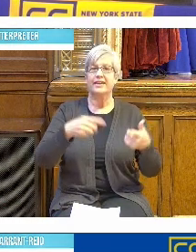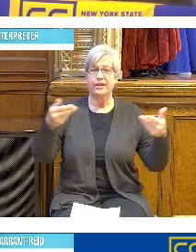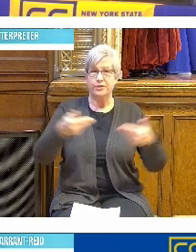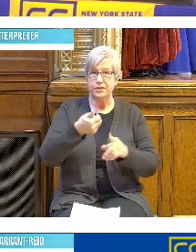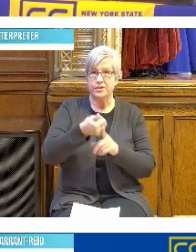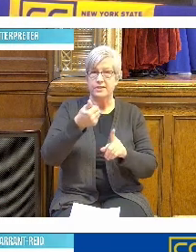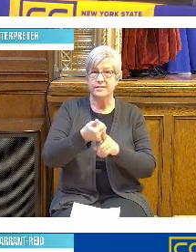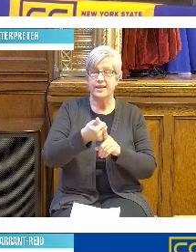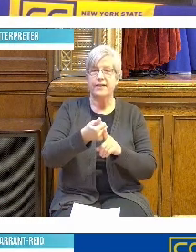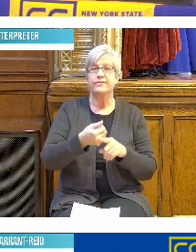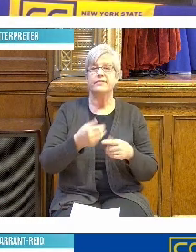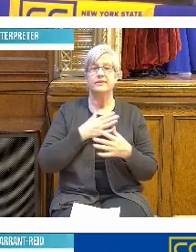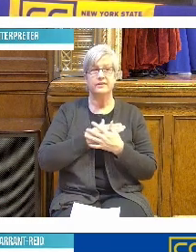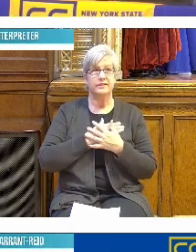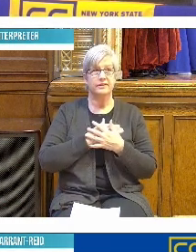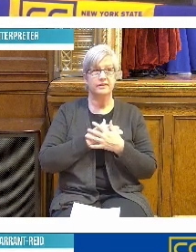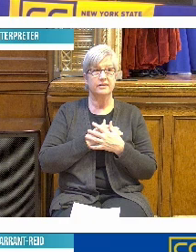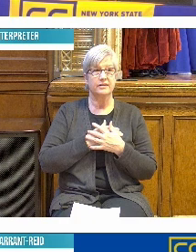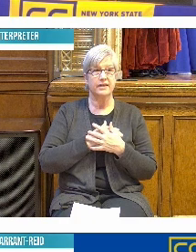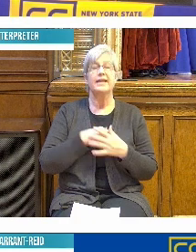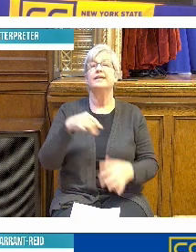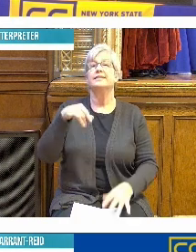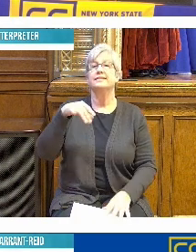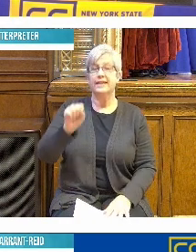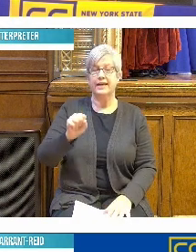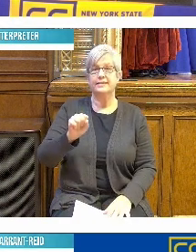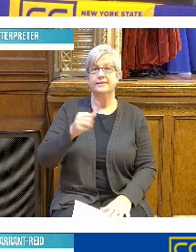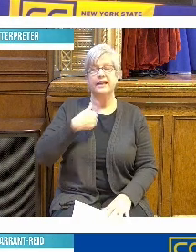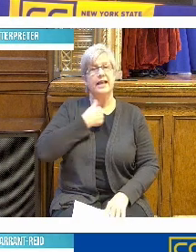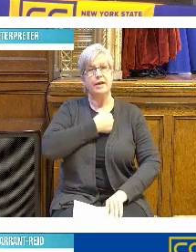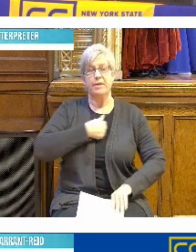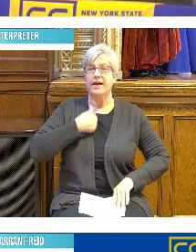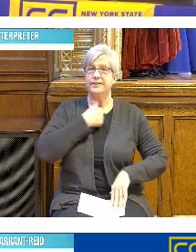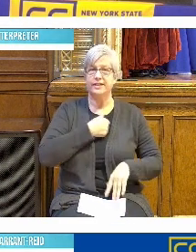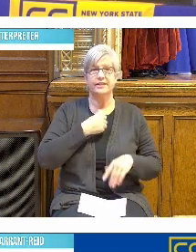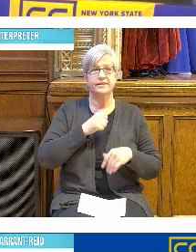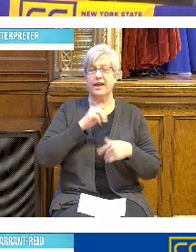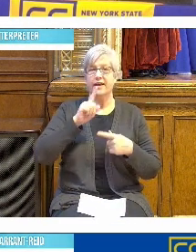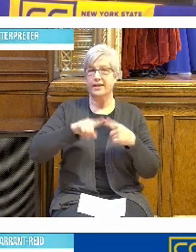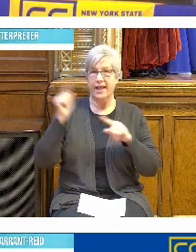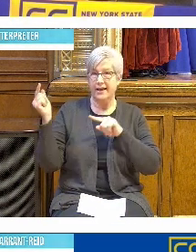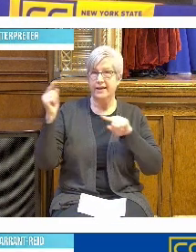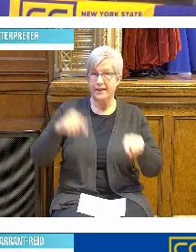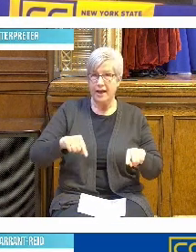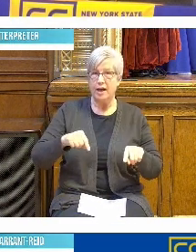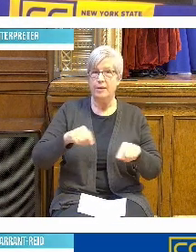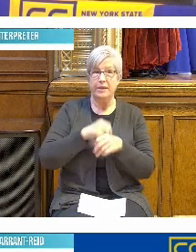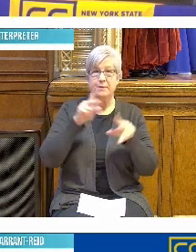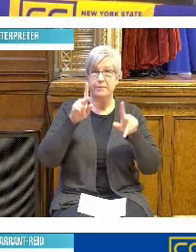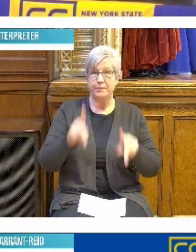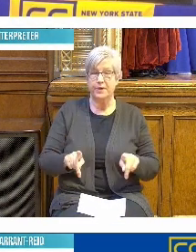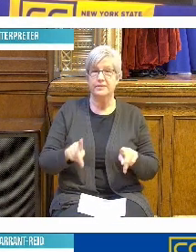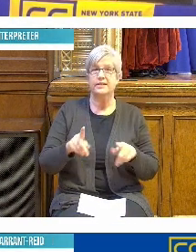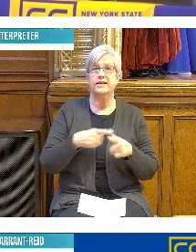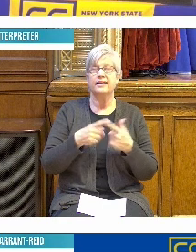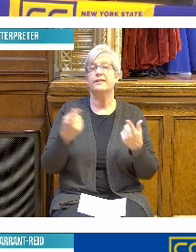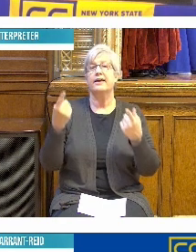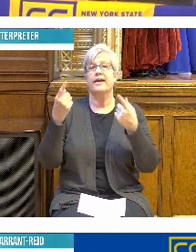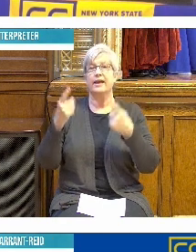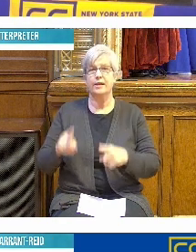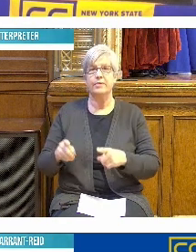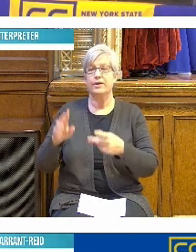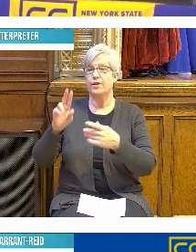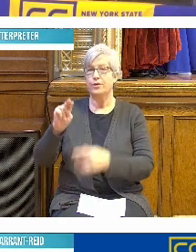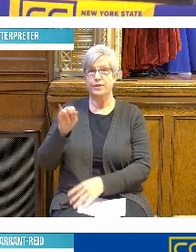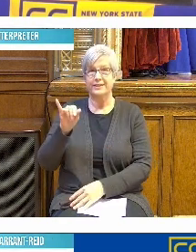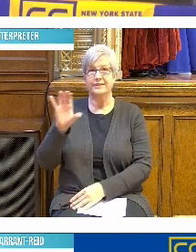introduce yourself, Commissioner. Yes, my apologies to all for not being able to be there in person. I had a New York